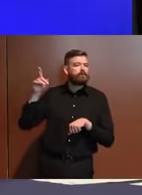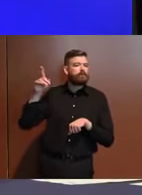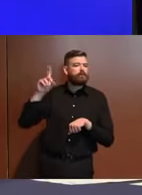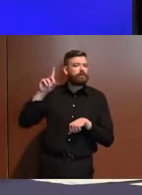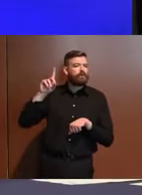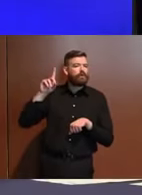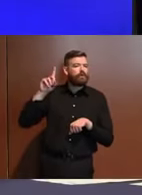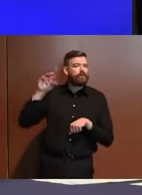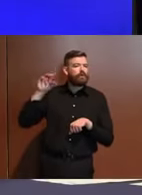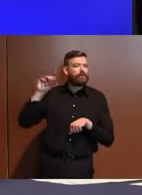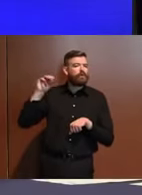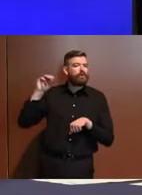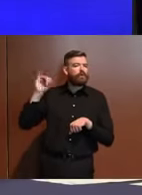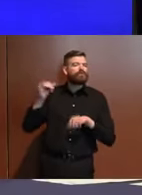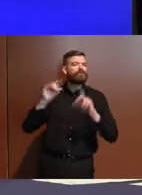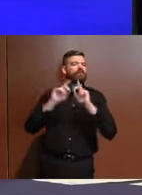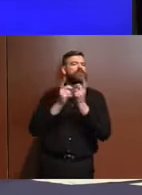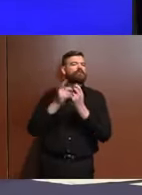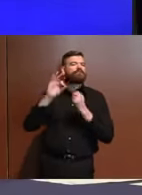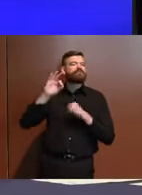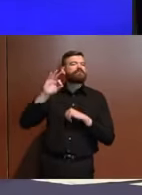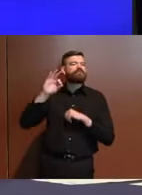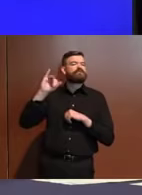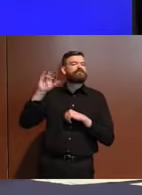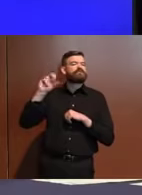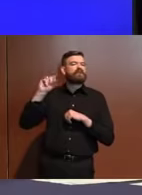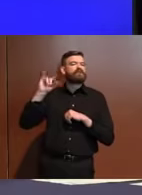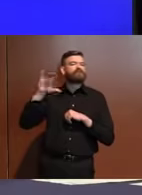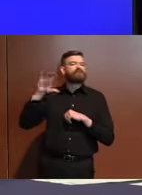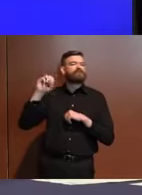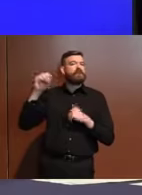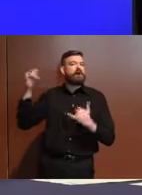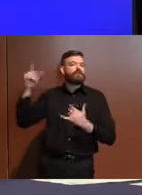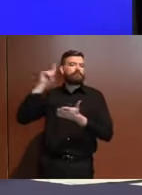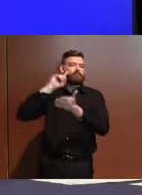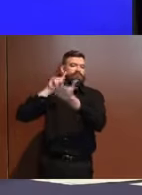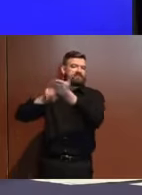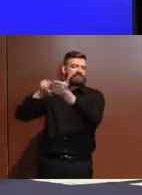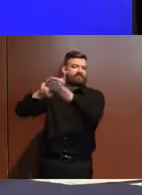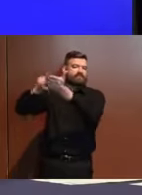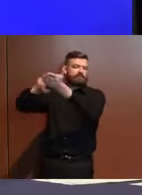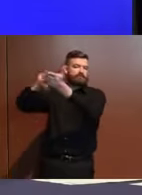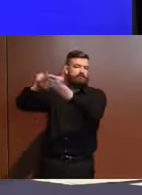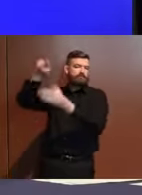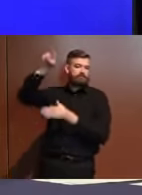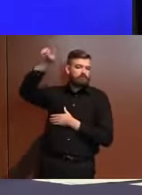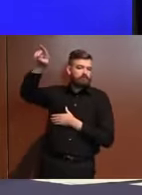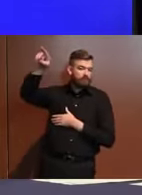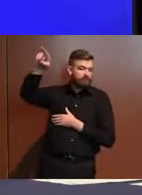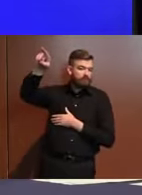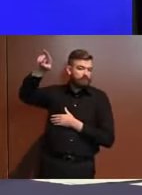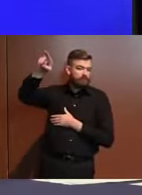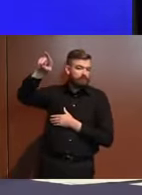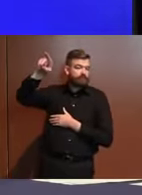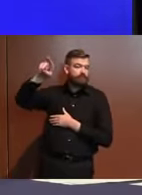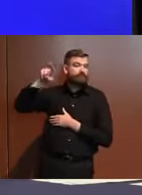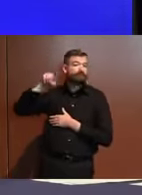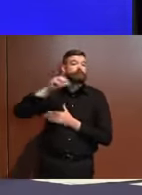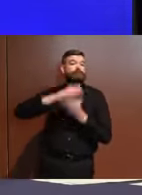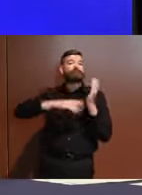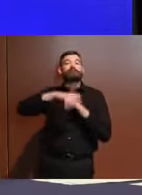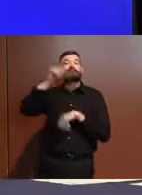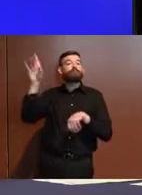the Colonel said, referring them to the appropriate places. Some of these might not be criminal violations. They might just need to be familiar with the guidance, but the department